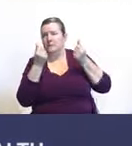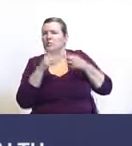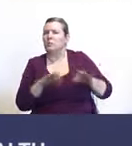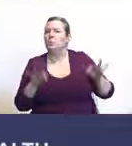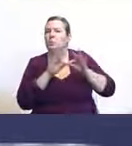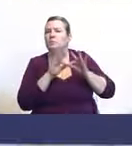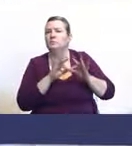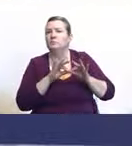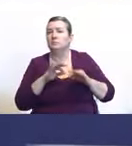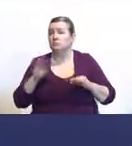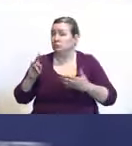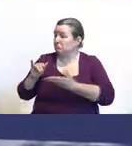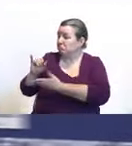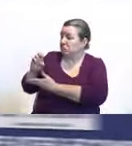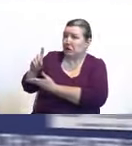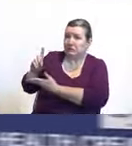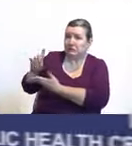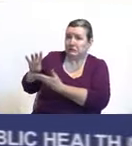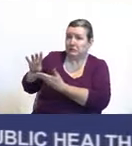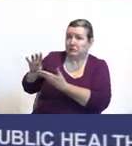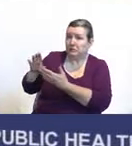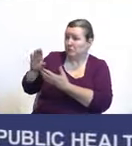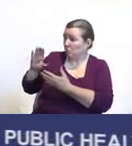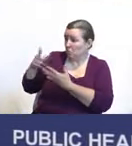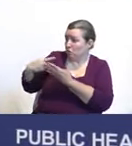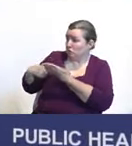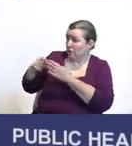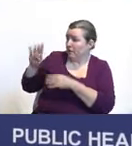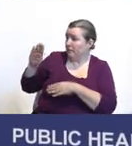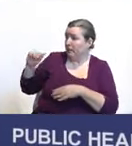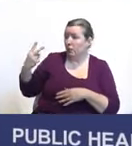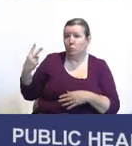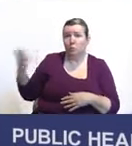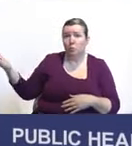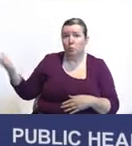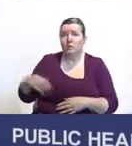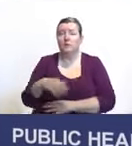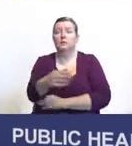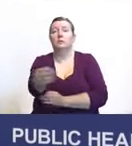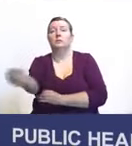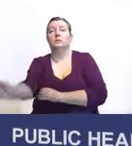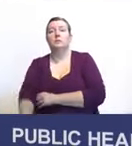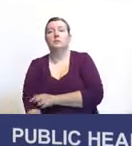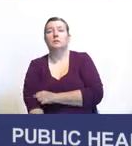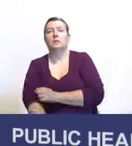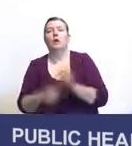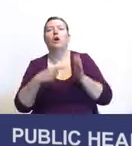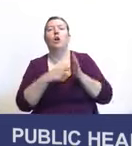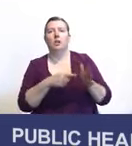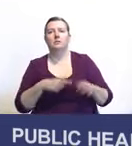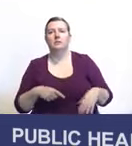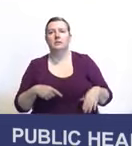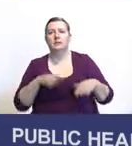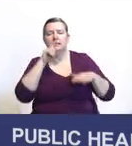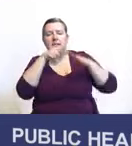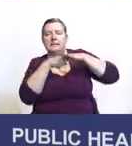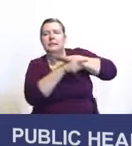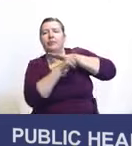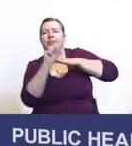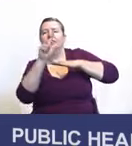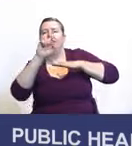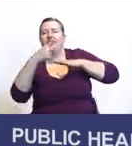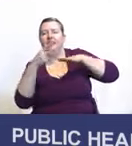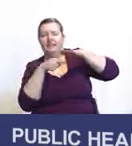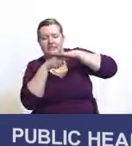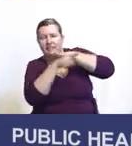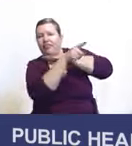in? The BA2 variant, what some people call the stealth variant, although I'm not particularly crazy about that